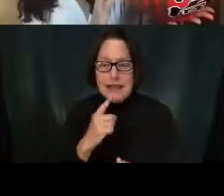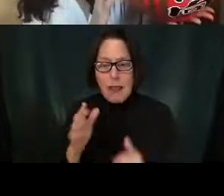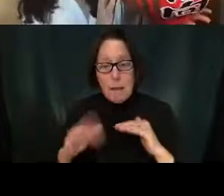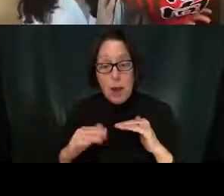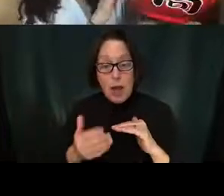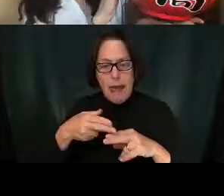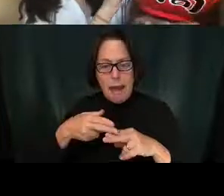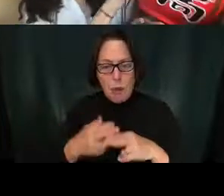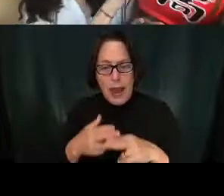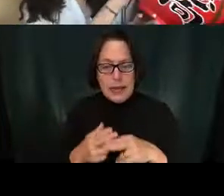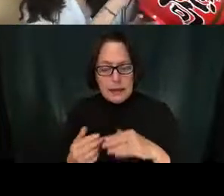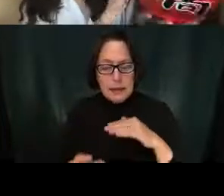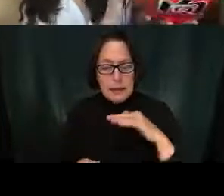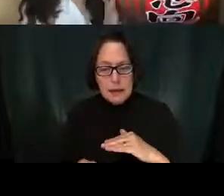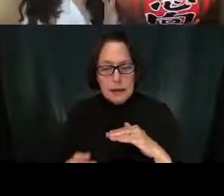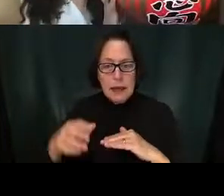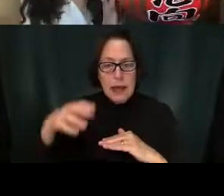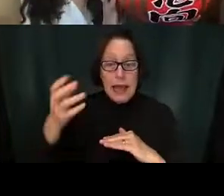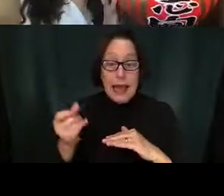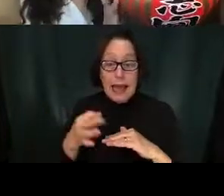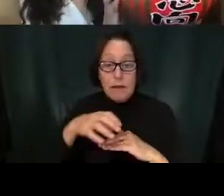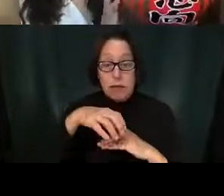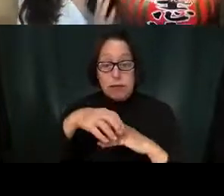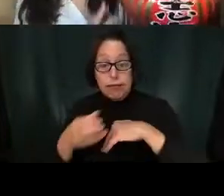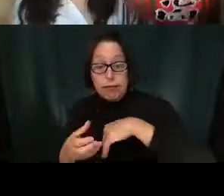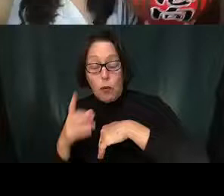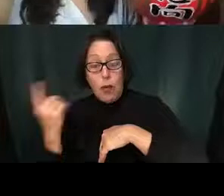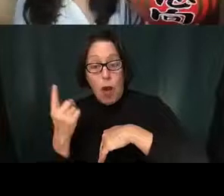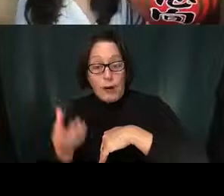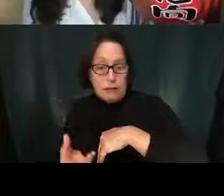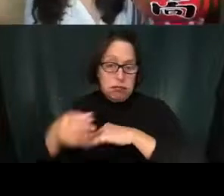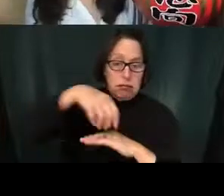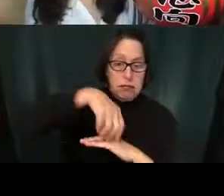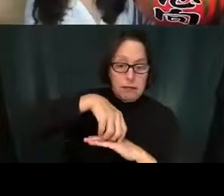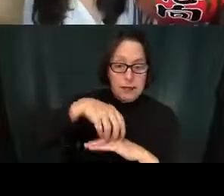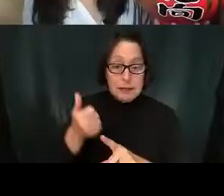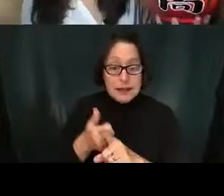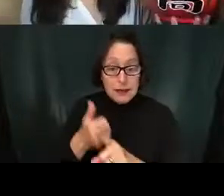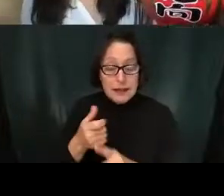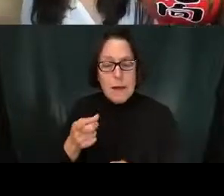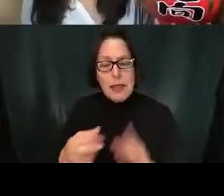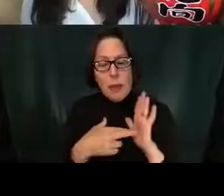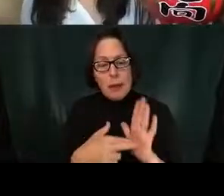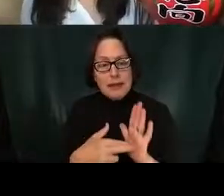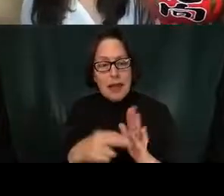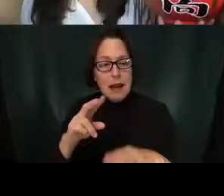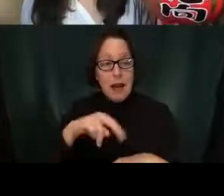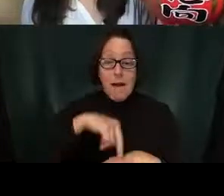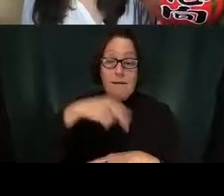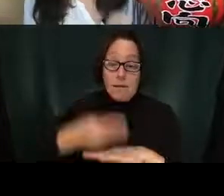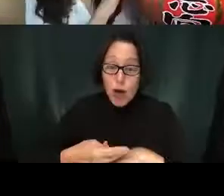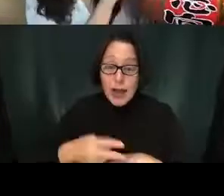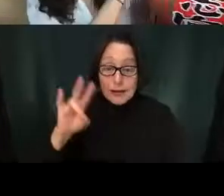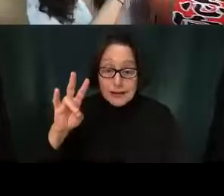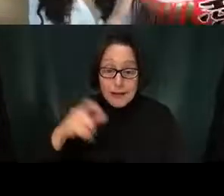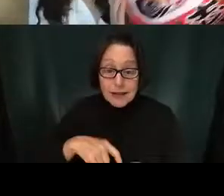And so they will never, if they topple over, they will always right themselves back up. And they represent this saying, fall down 7 times, get up